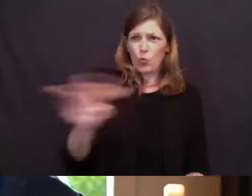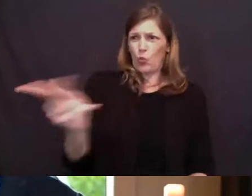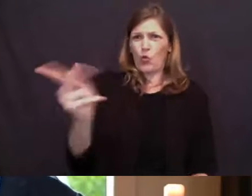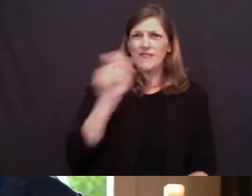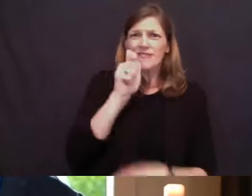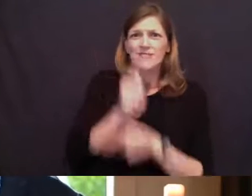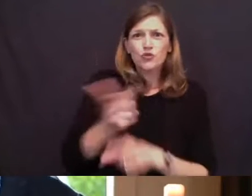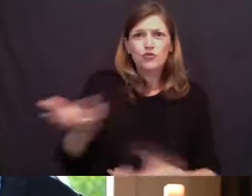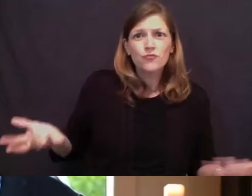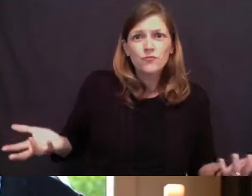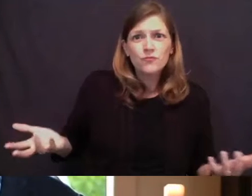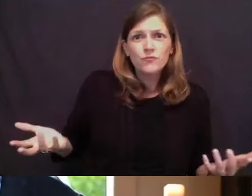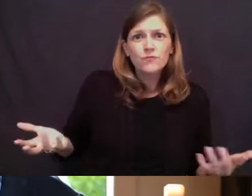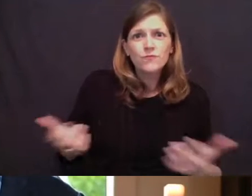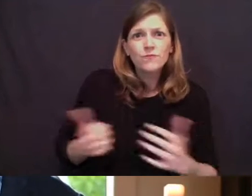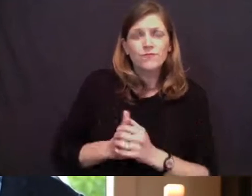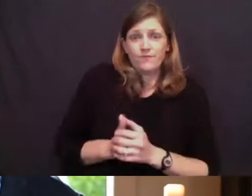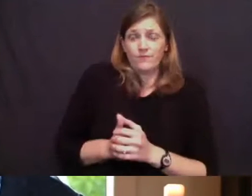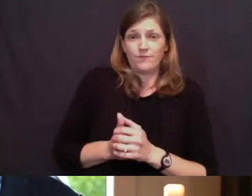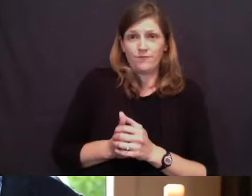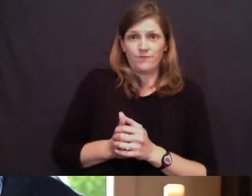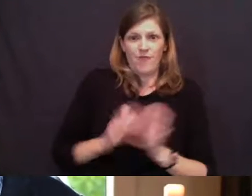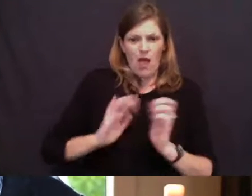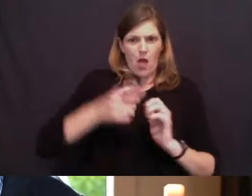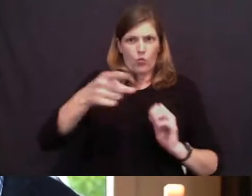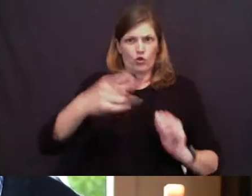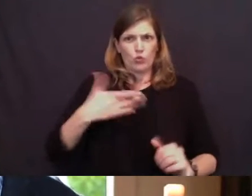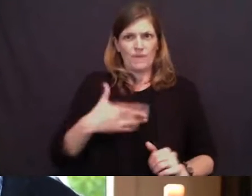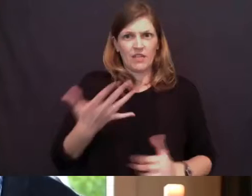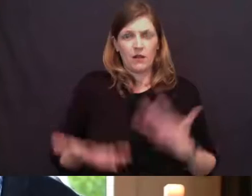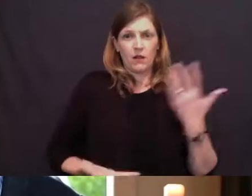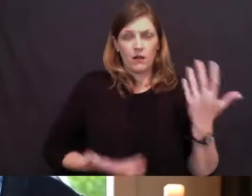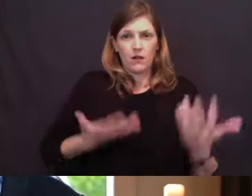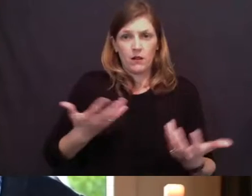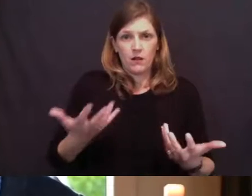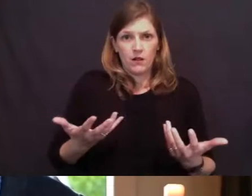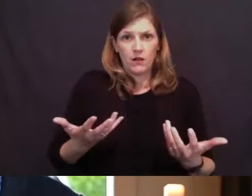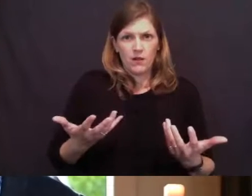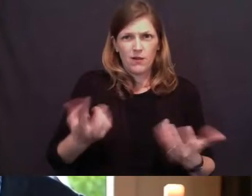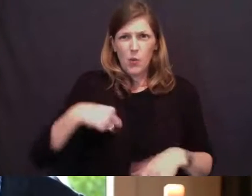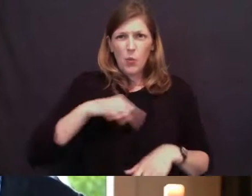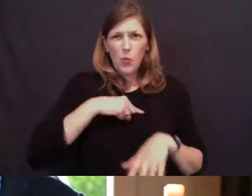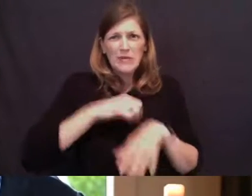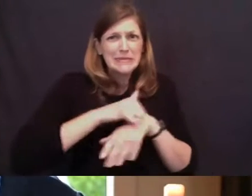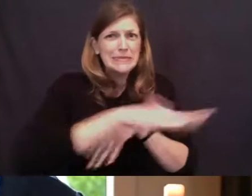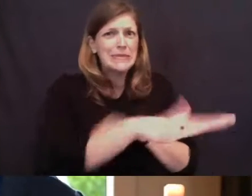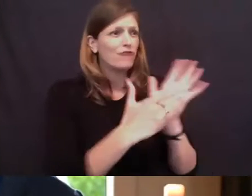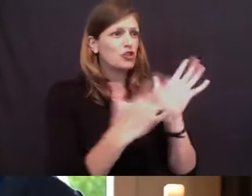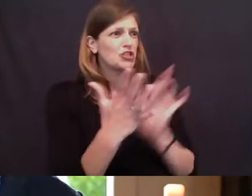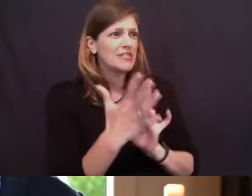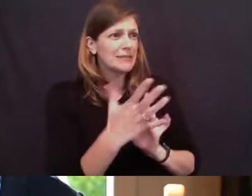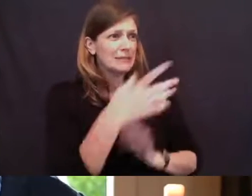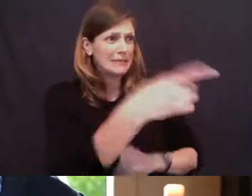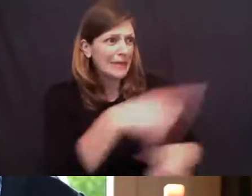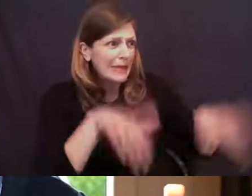What would you be feeling? Where was he? We sent for him. Did he like give